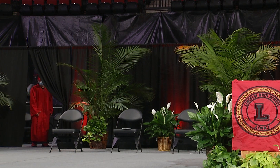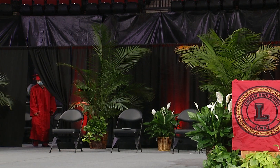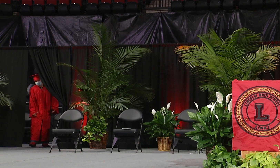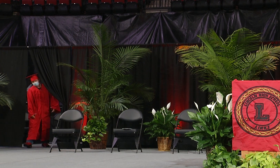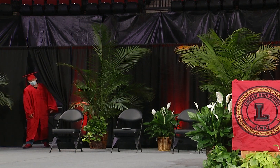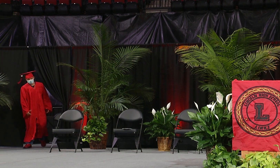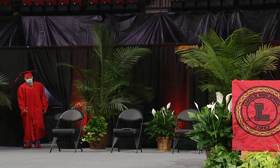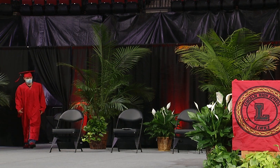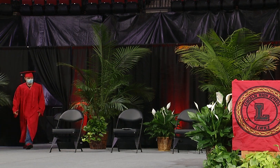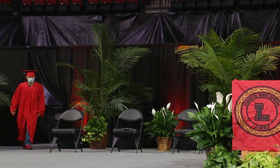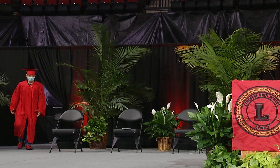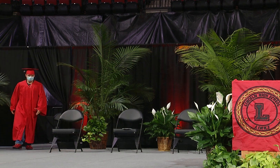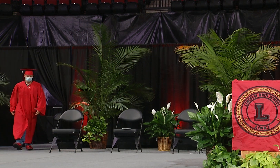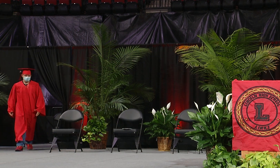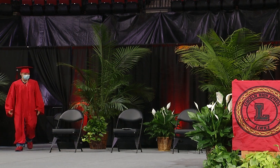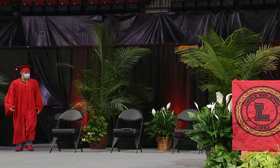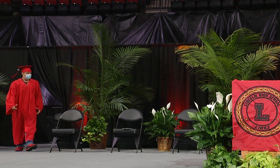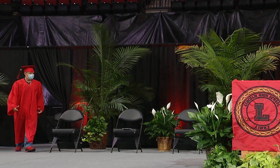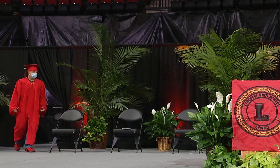Caleb Pence.